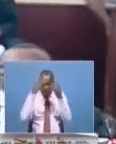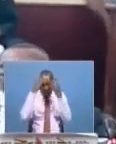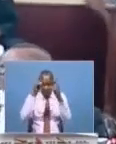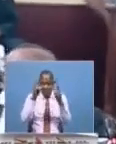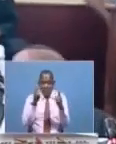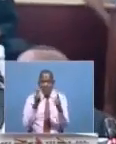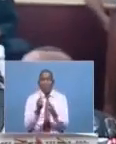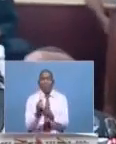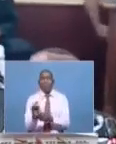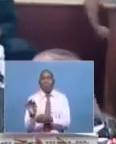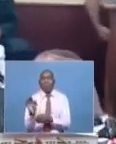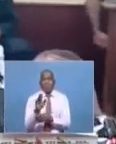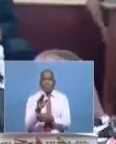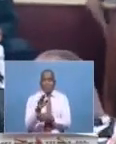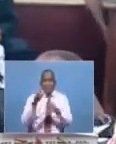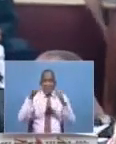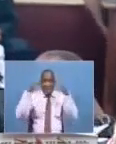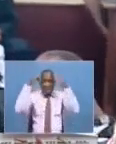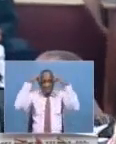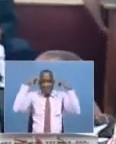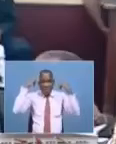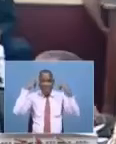what your lordship stated